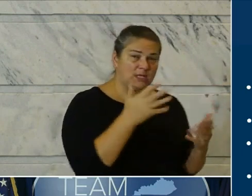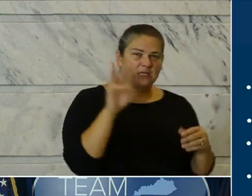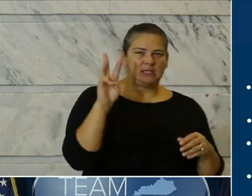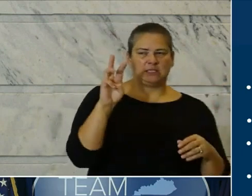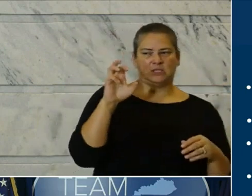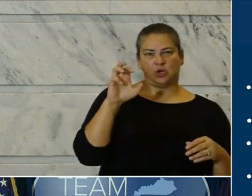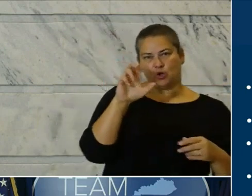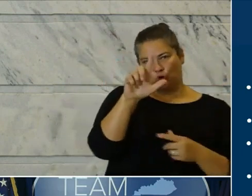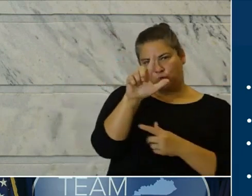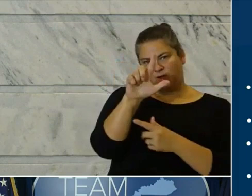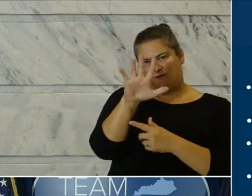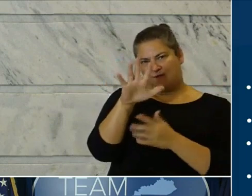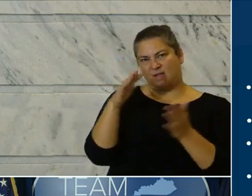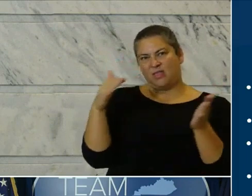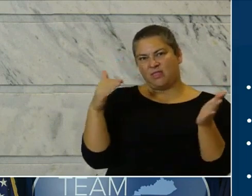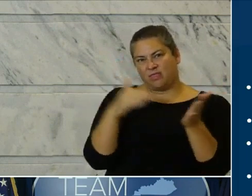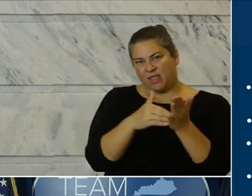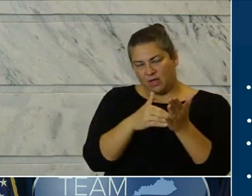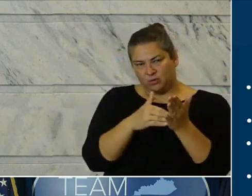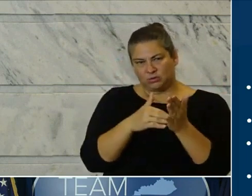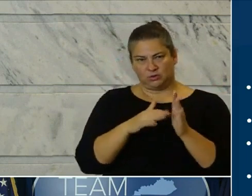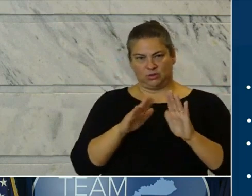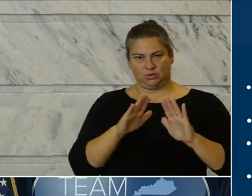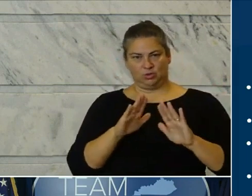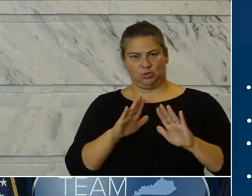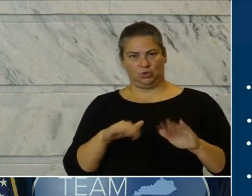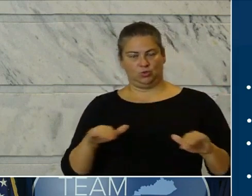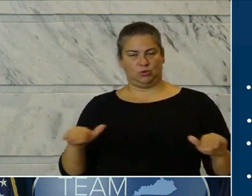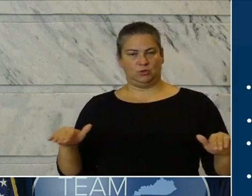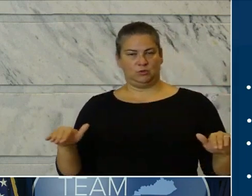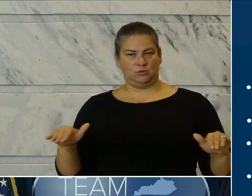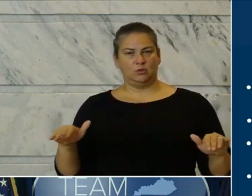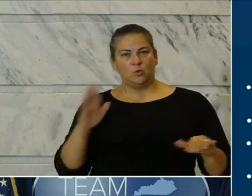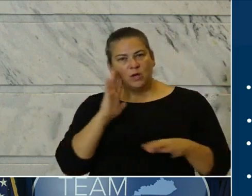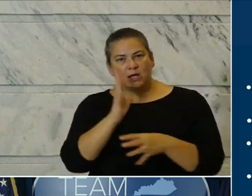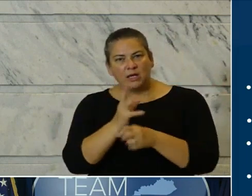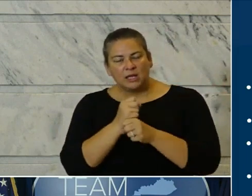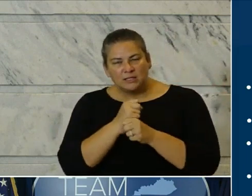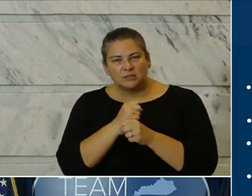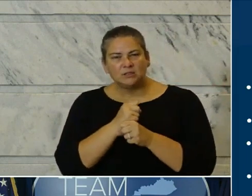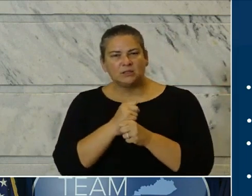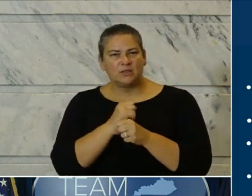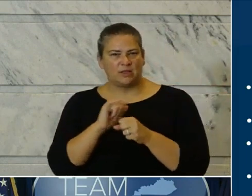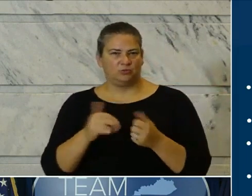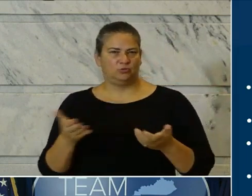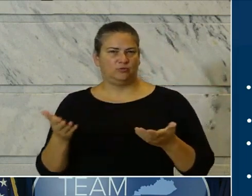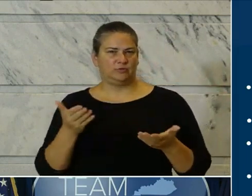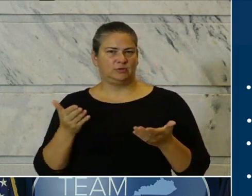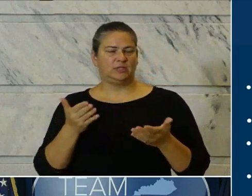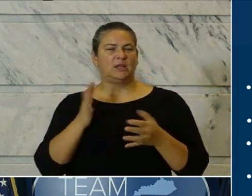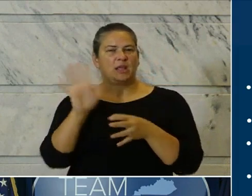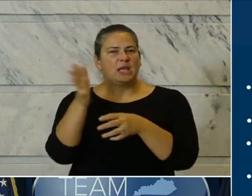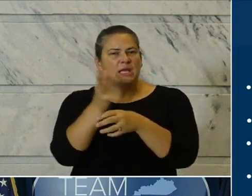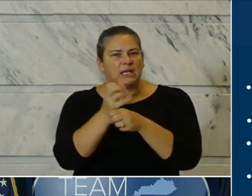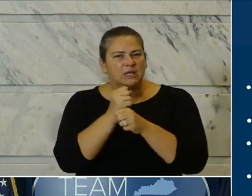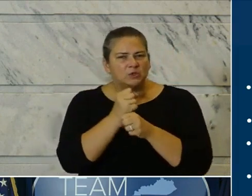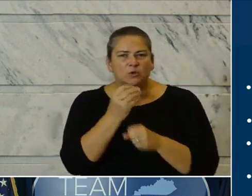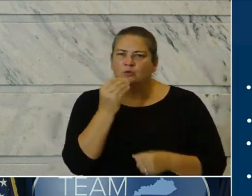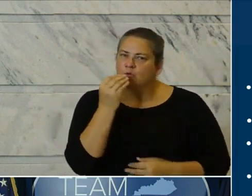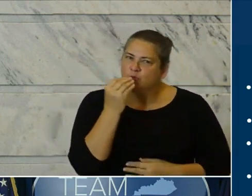625,000 children who are going to receive these services and receive meals and receive